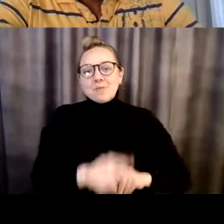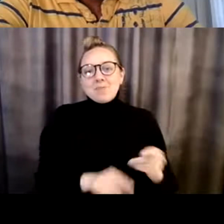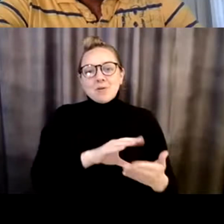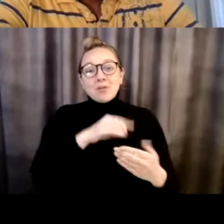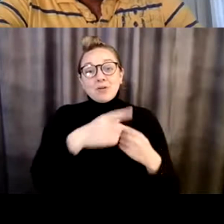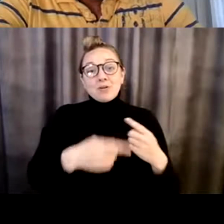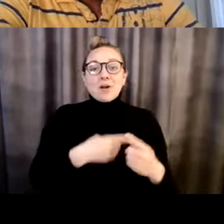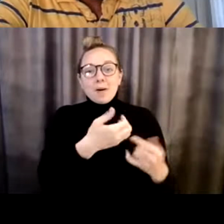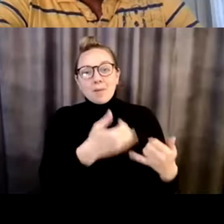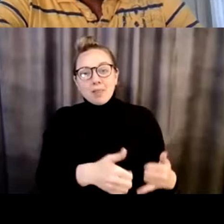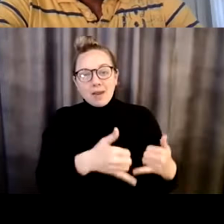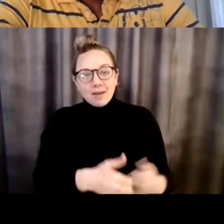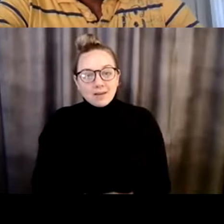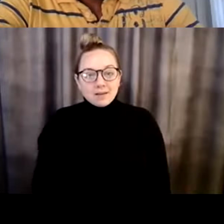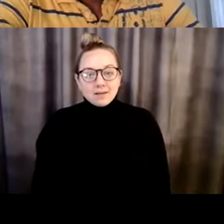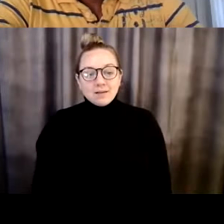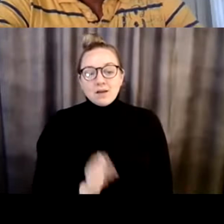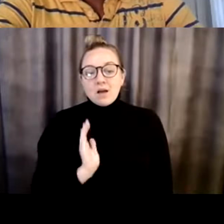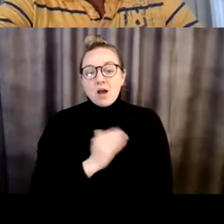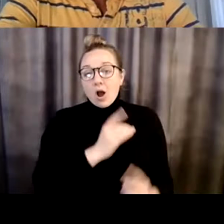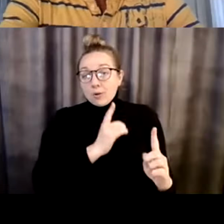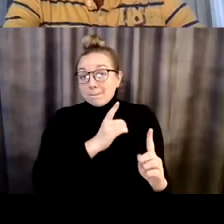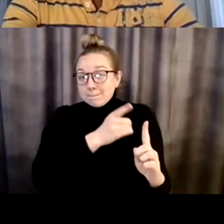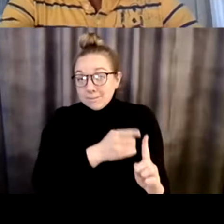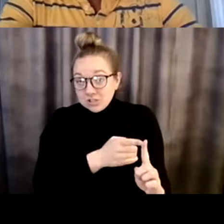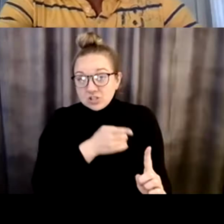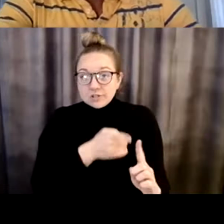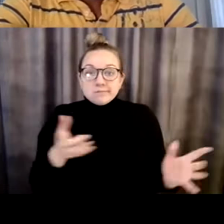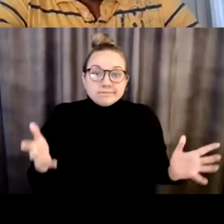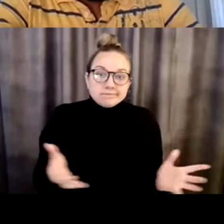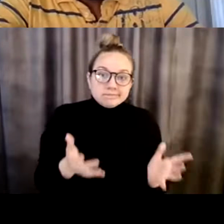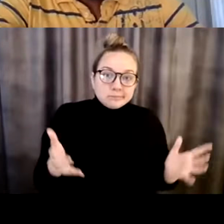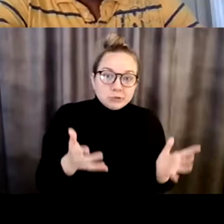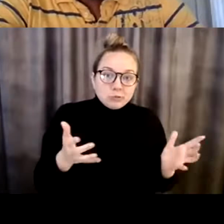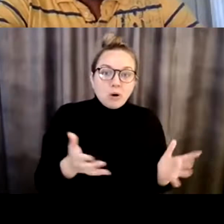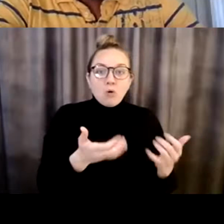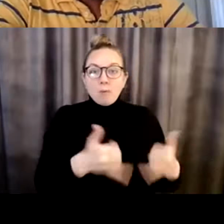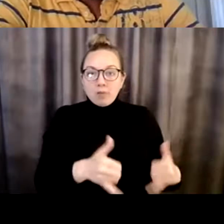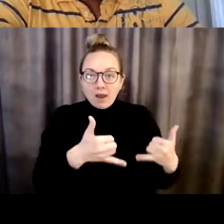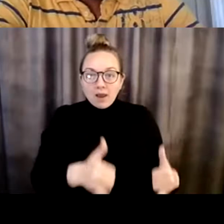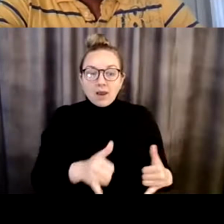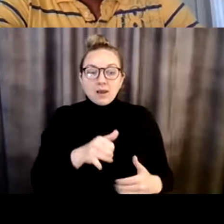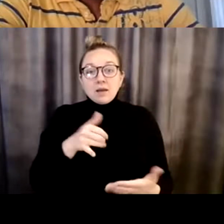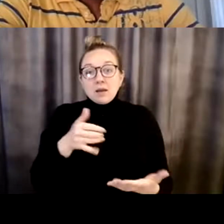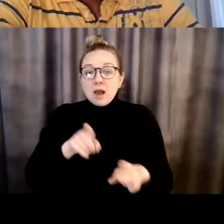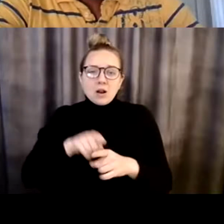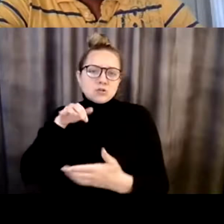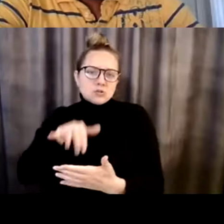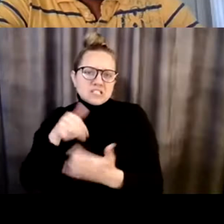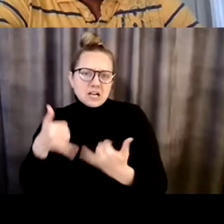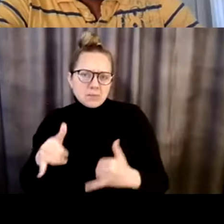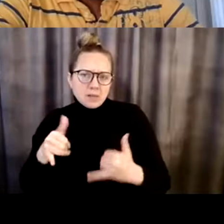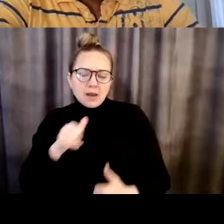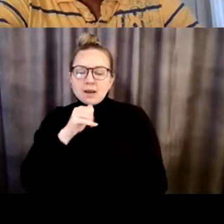mission, succinctly, as an institution, is to promote and study the role of play, not just in human development,